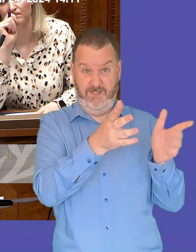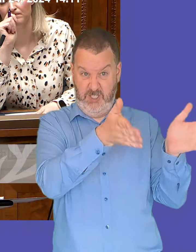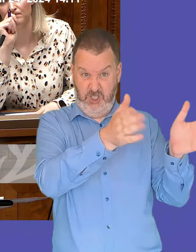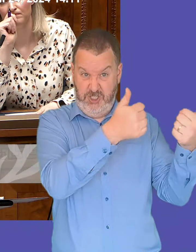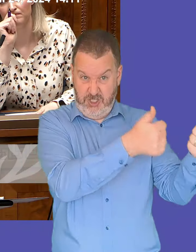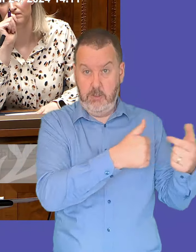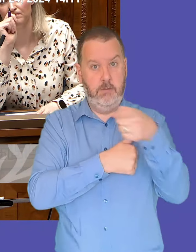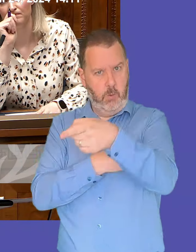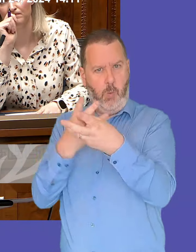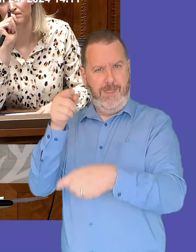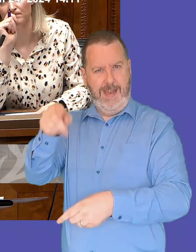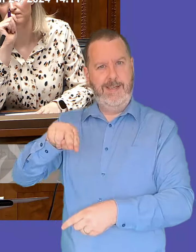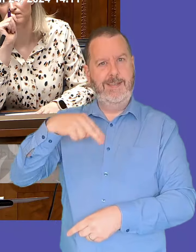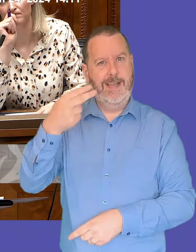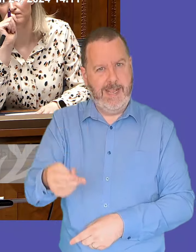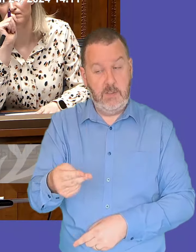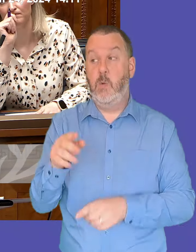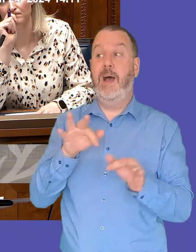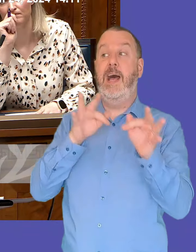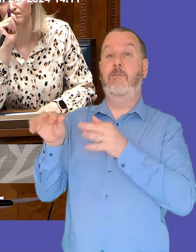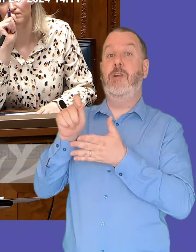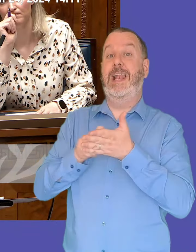side of this election and we get that immediate firm